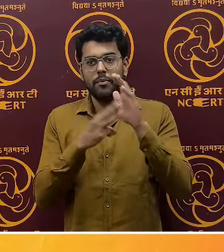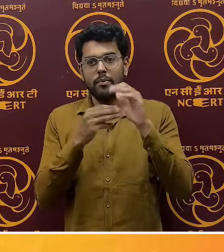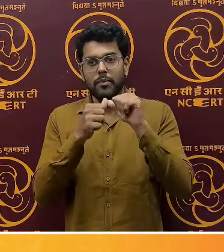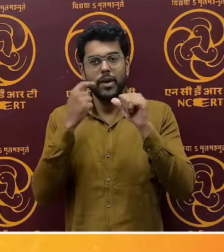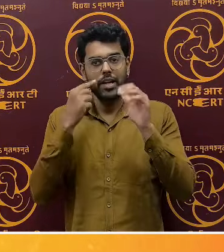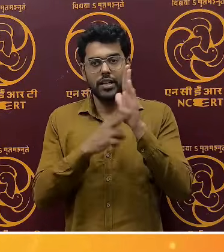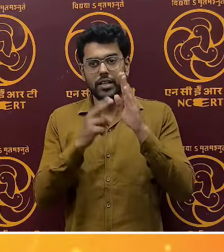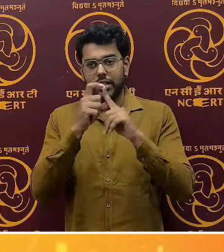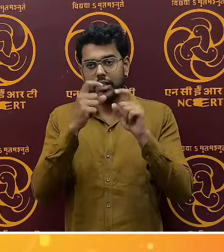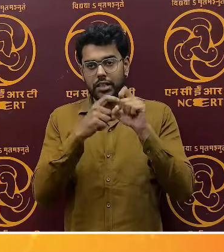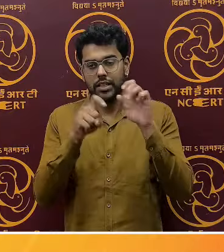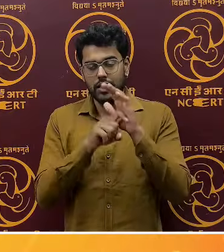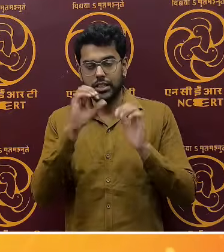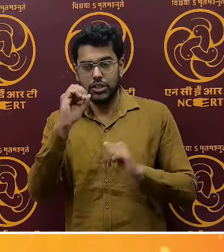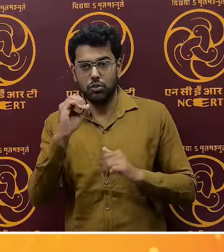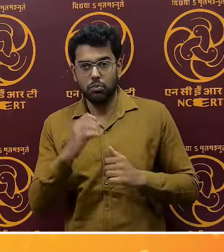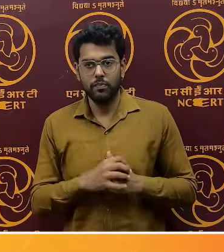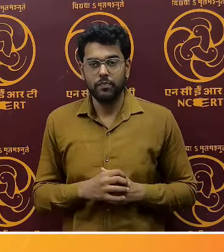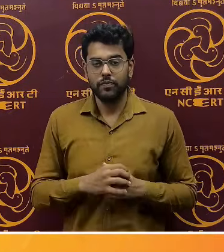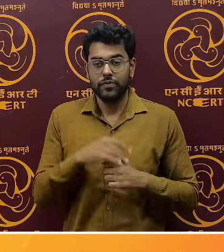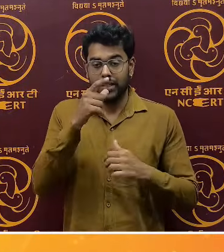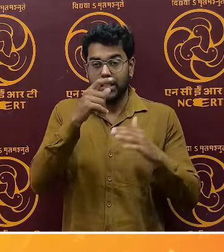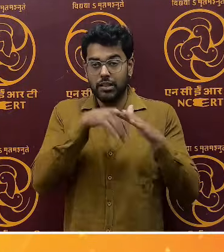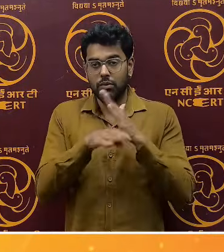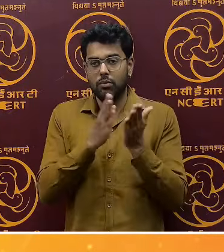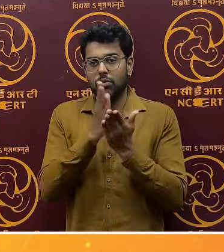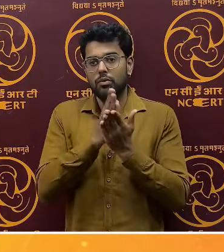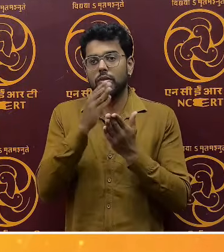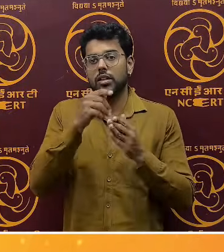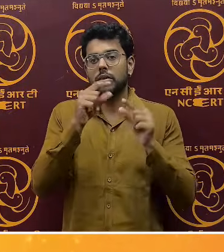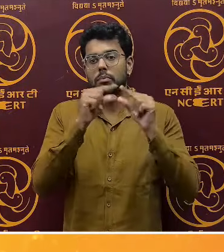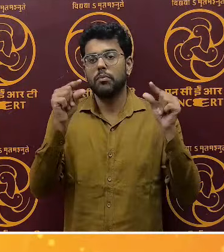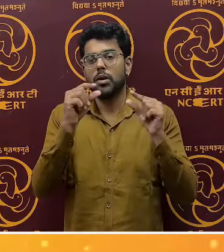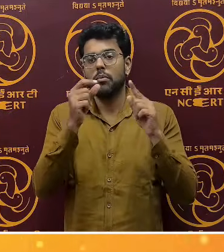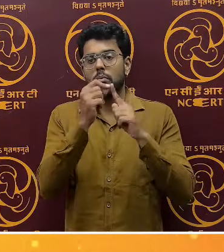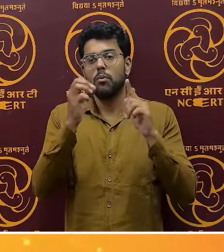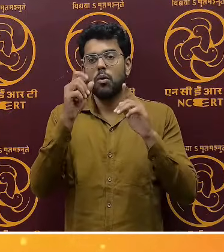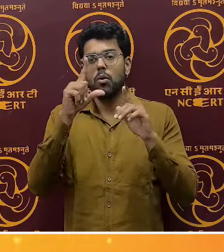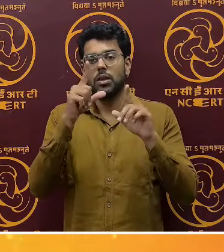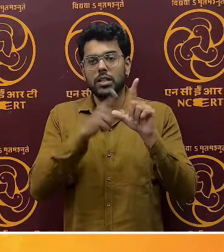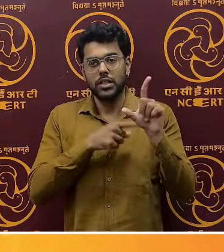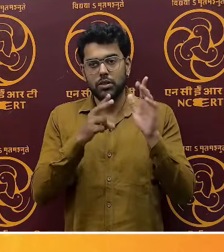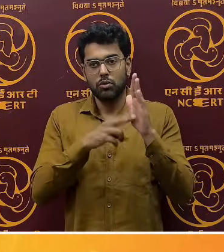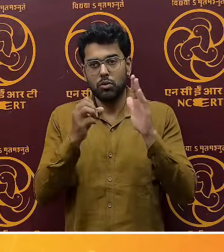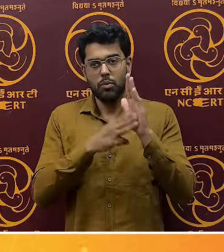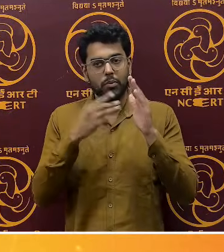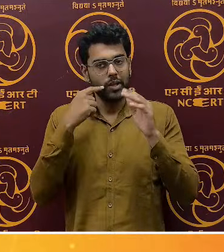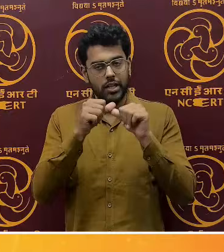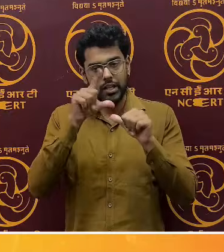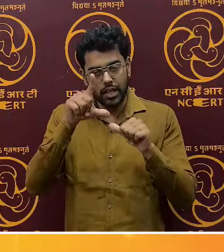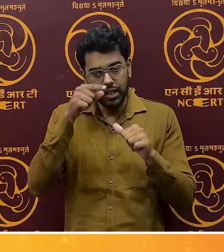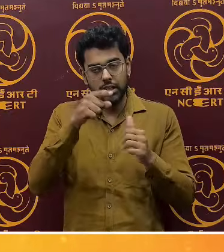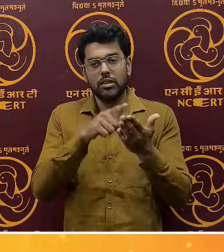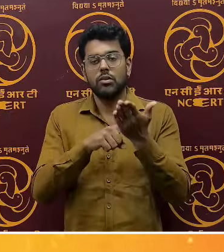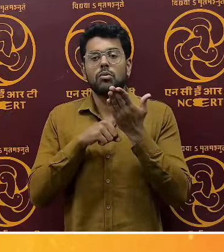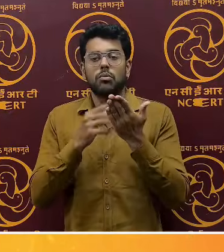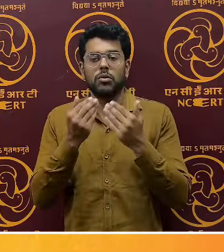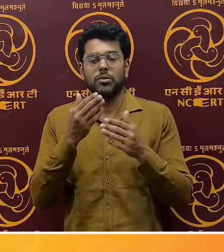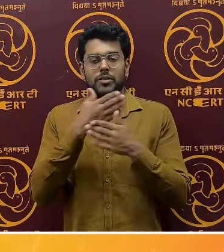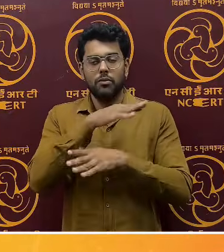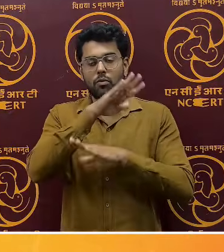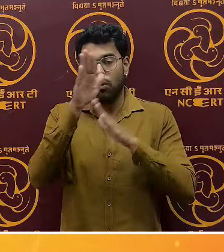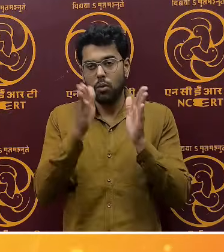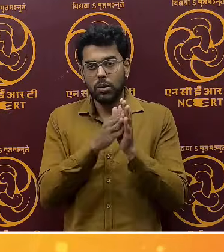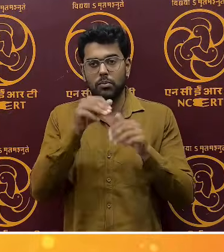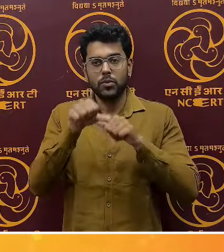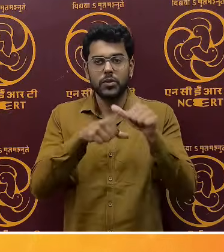In this way, we can find the factors of a polynomial. This is known as the factorization of a